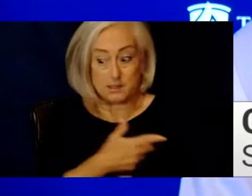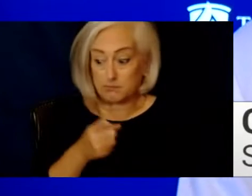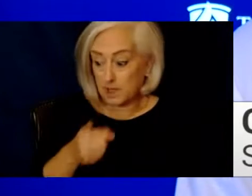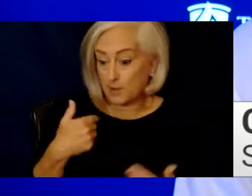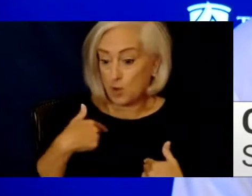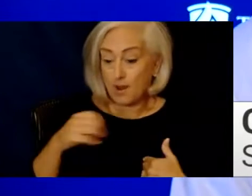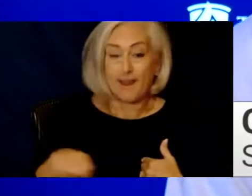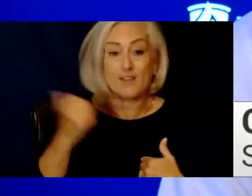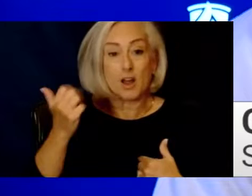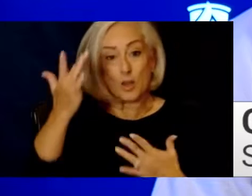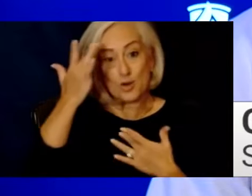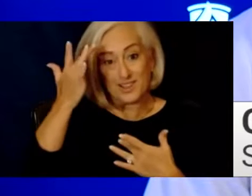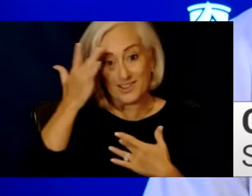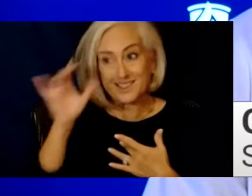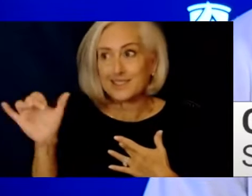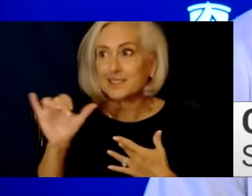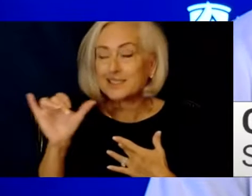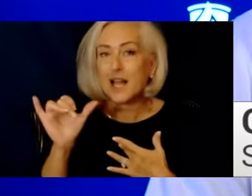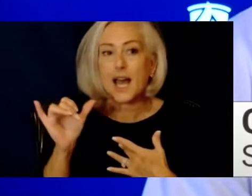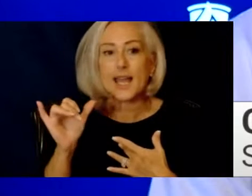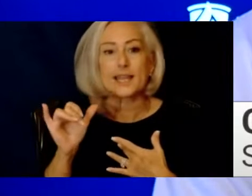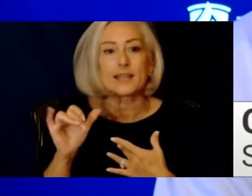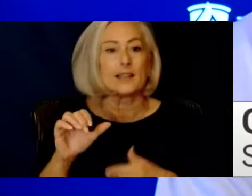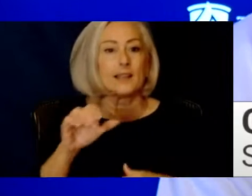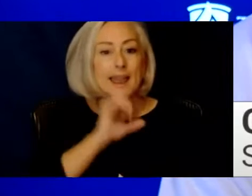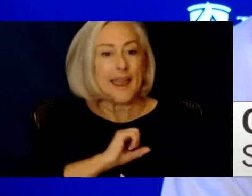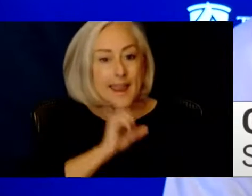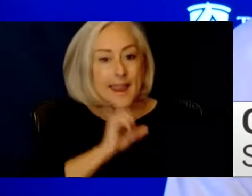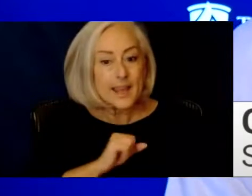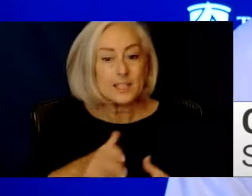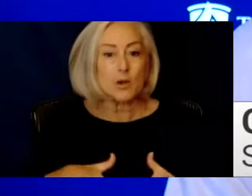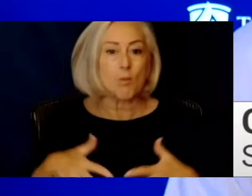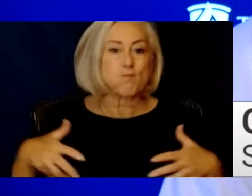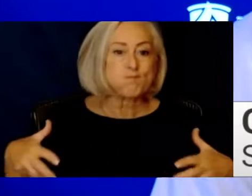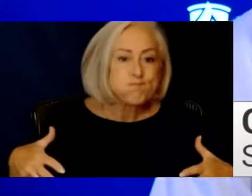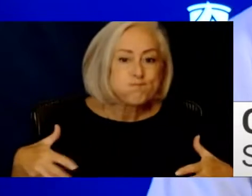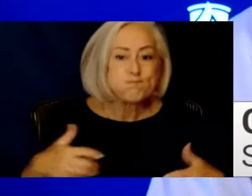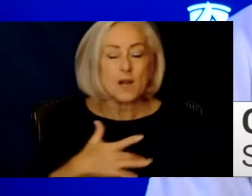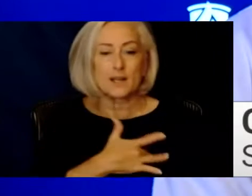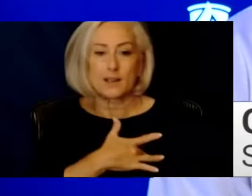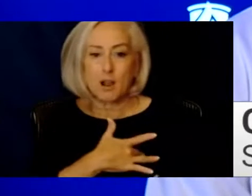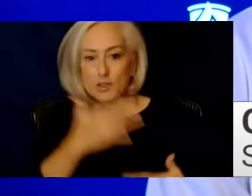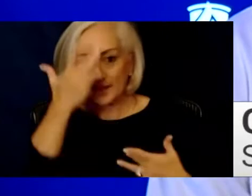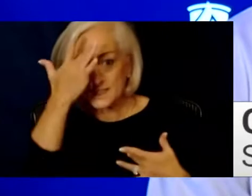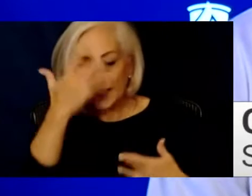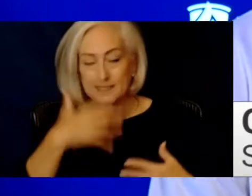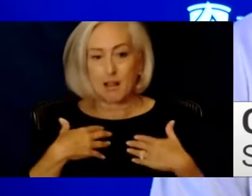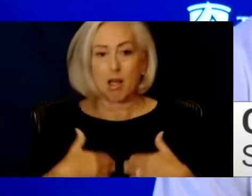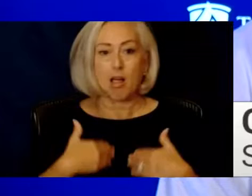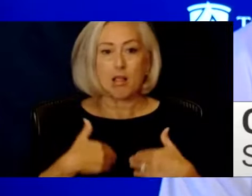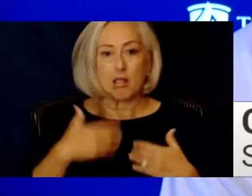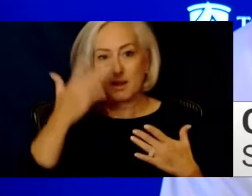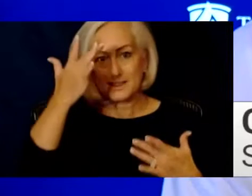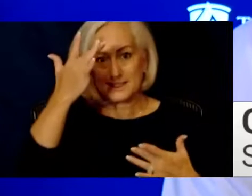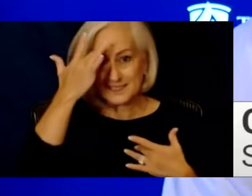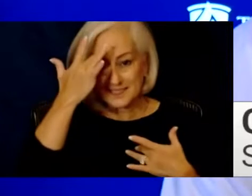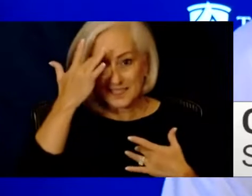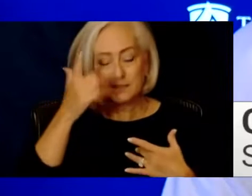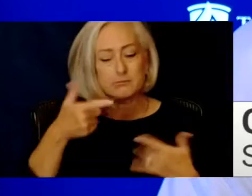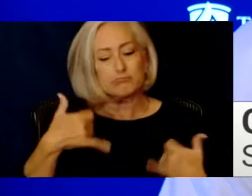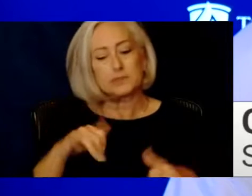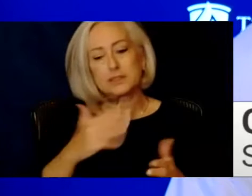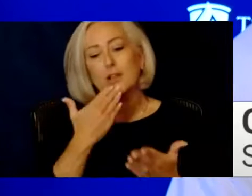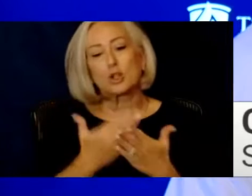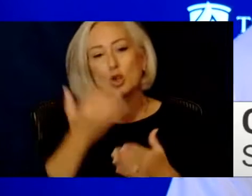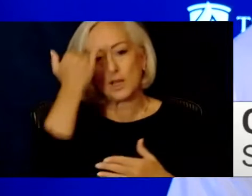comorbidities, especially things like age, obesity, diabetes, heart disease, lung disease, it's still a good idea to get on Paxlovid. I don't think there are any